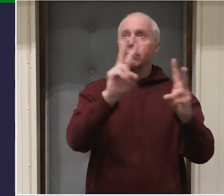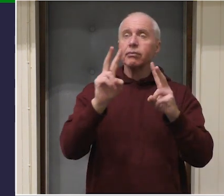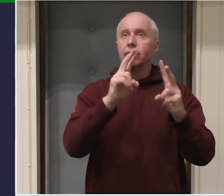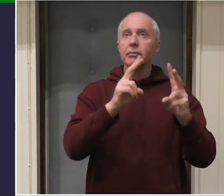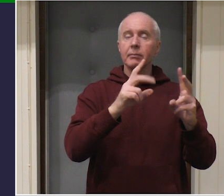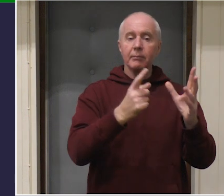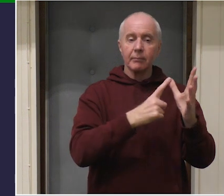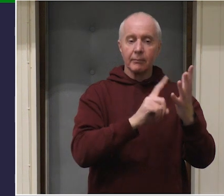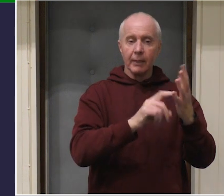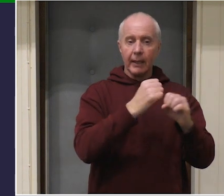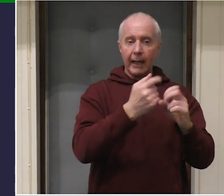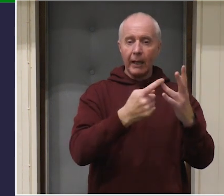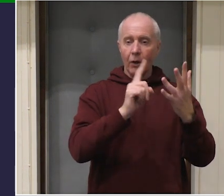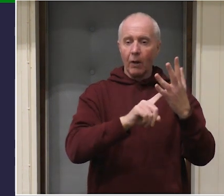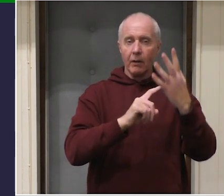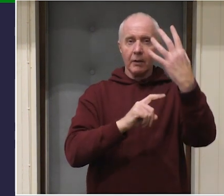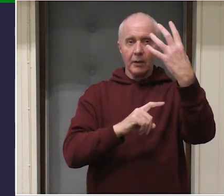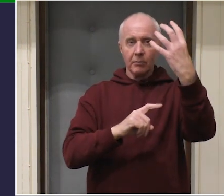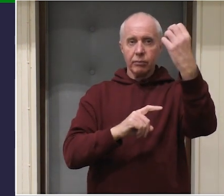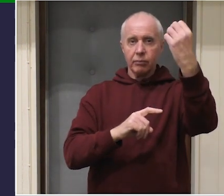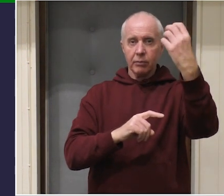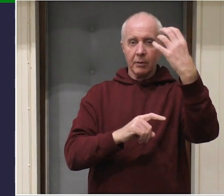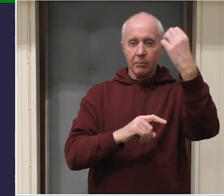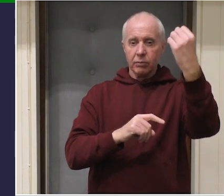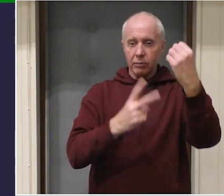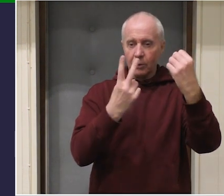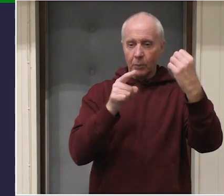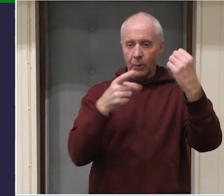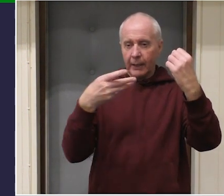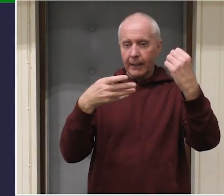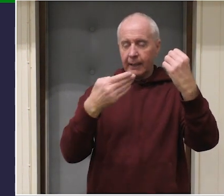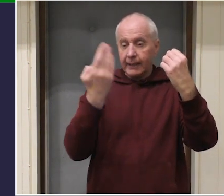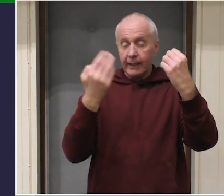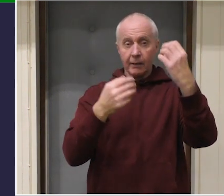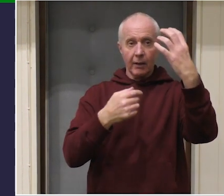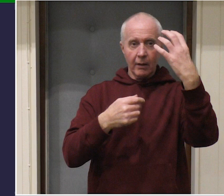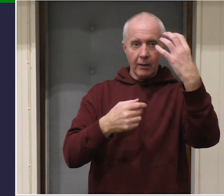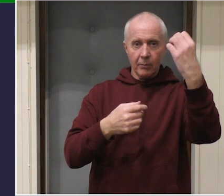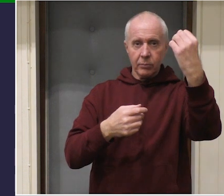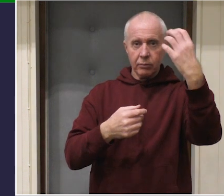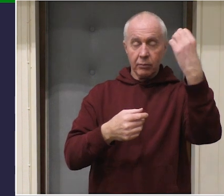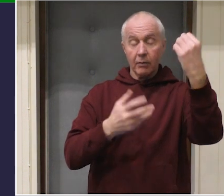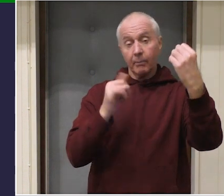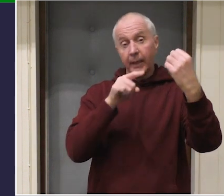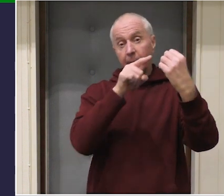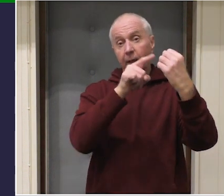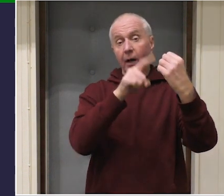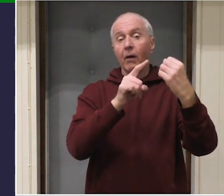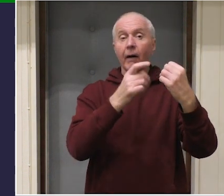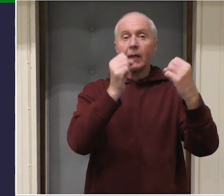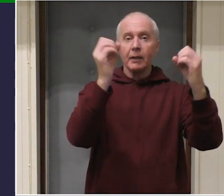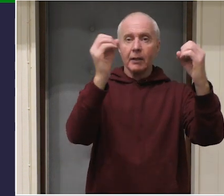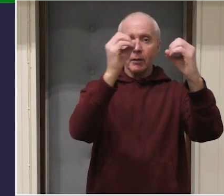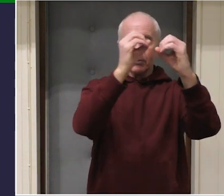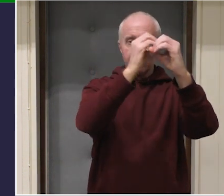that Algol was getting fainter every 2.9 days. And he was the first person to suggest, maybe that's because there's another star which